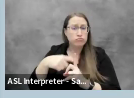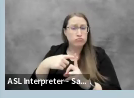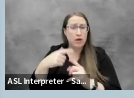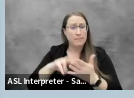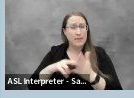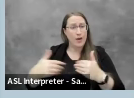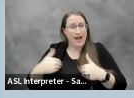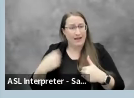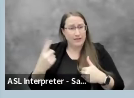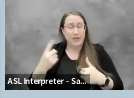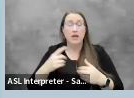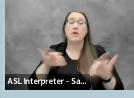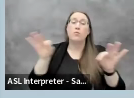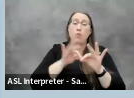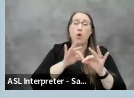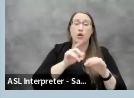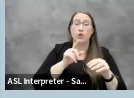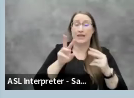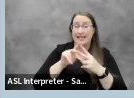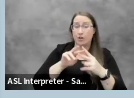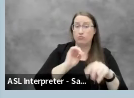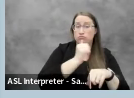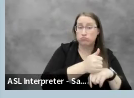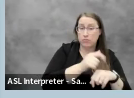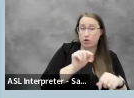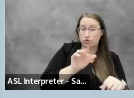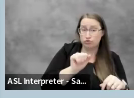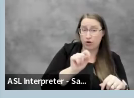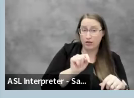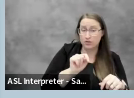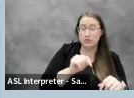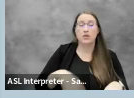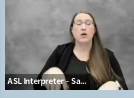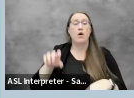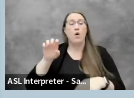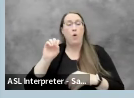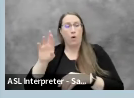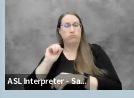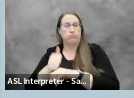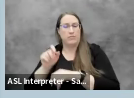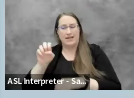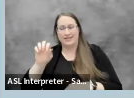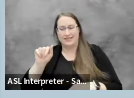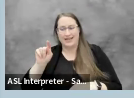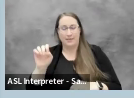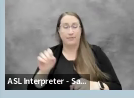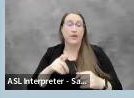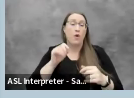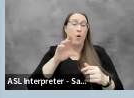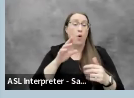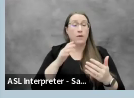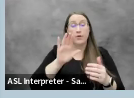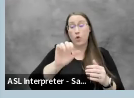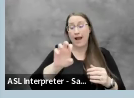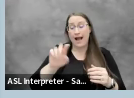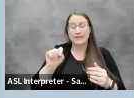either create a trust and put your stuff in that trust so that your estate would not be subject to probate, or put beneficiaries on your assets.